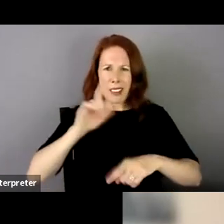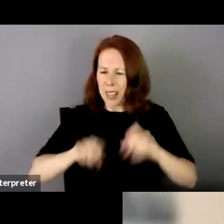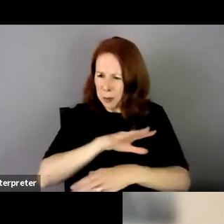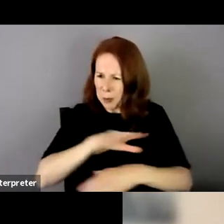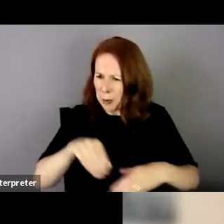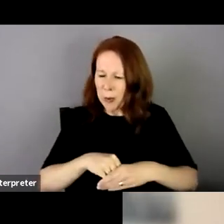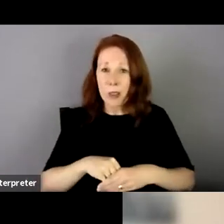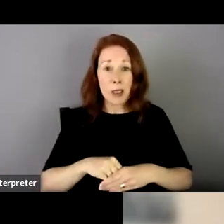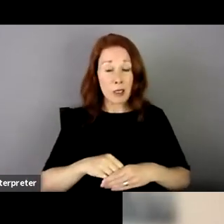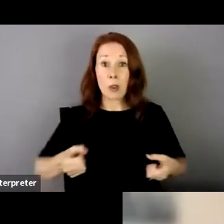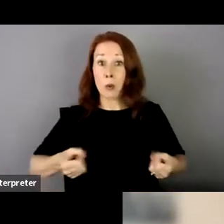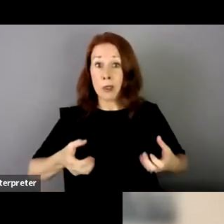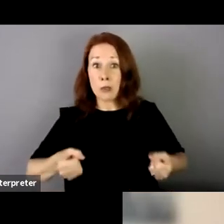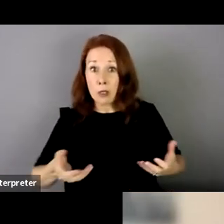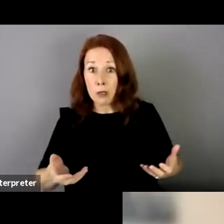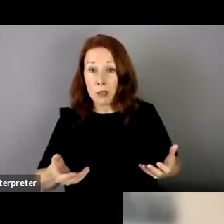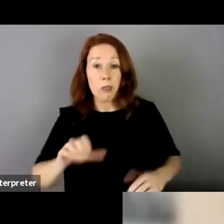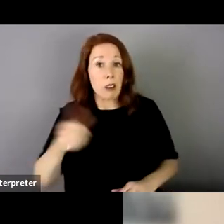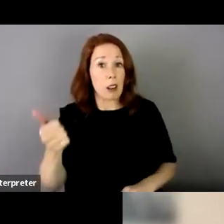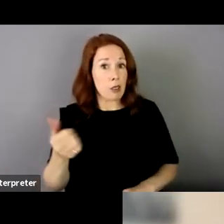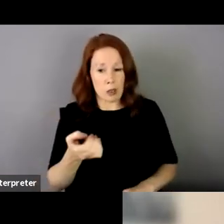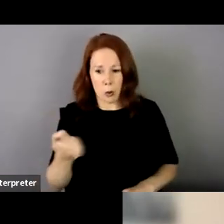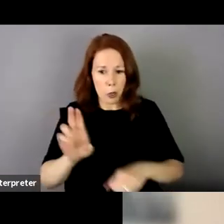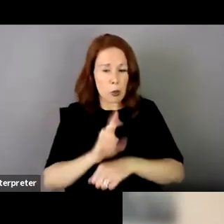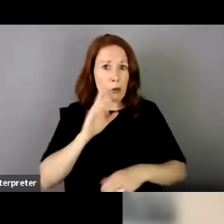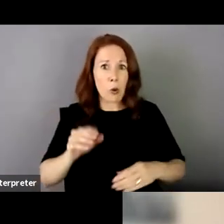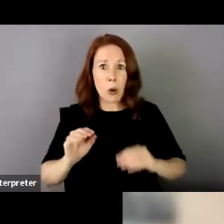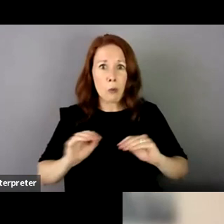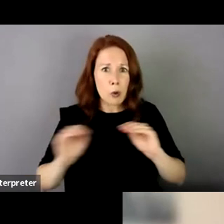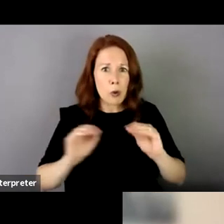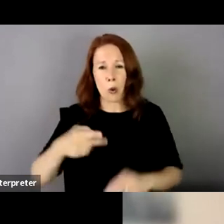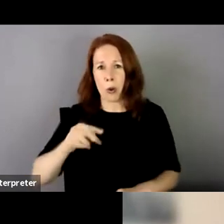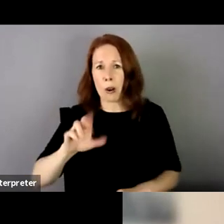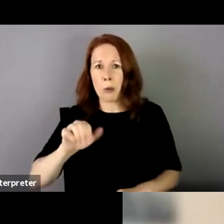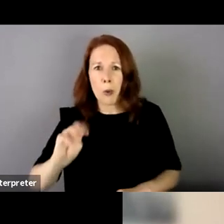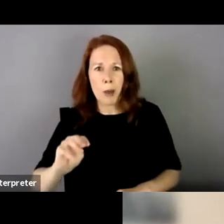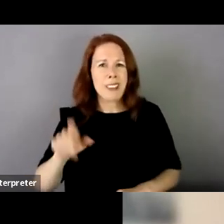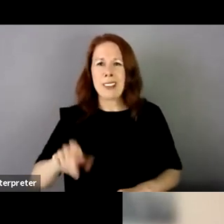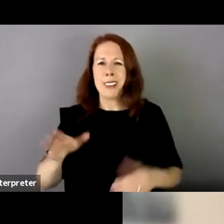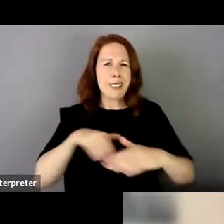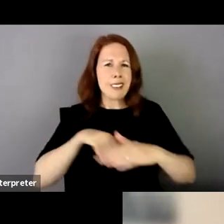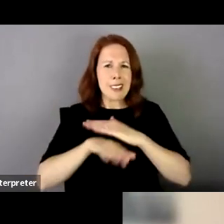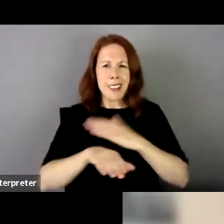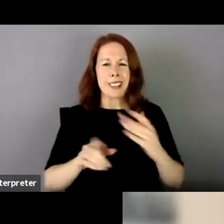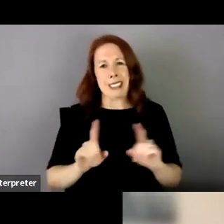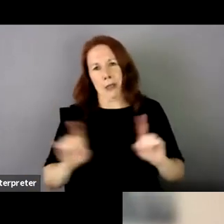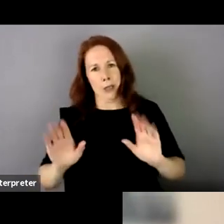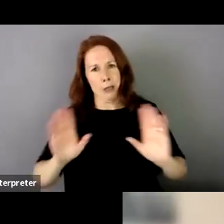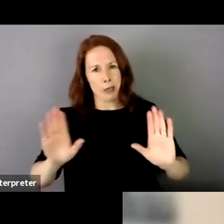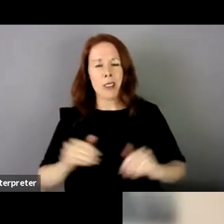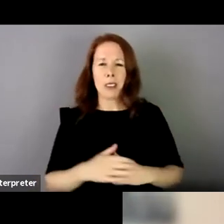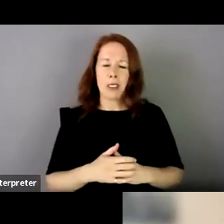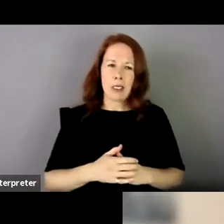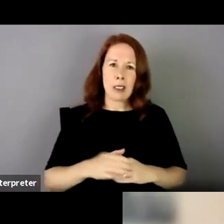once you're using a wheelchair or other mobility device, or even using a pram, or you need access that's a little different than a